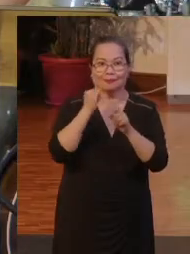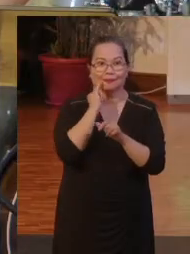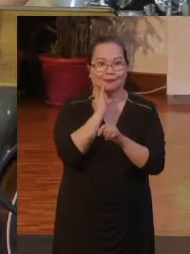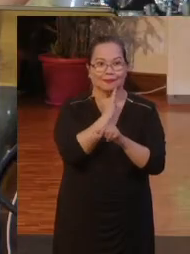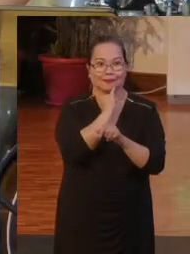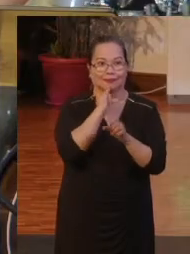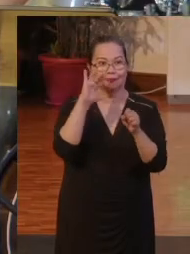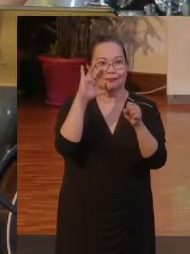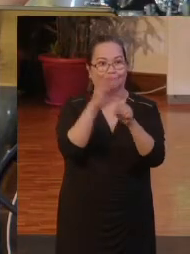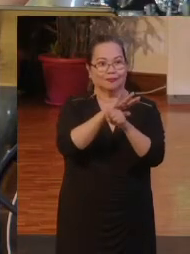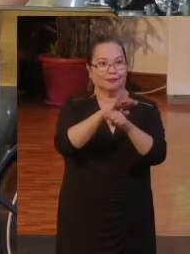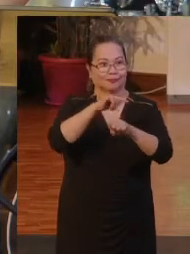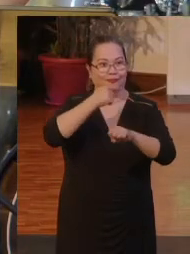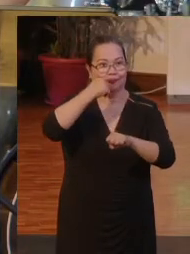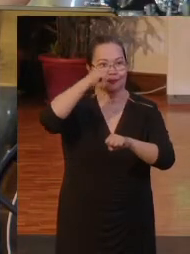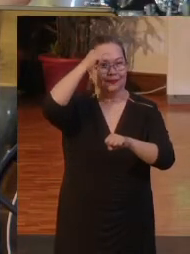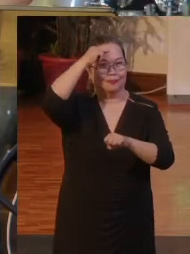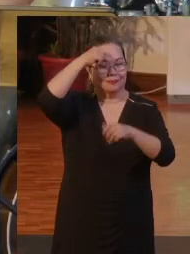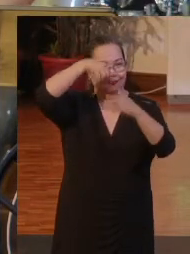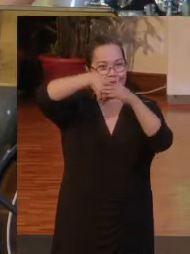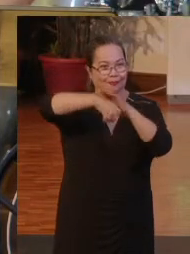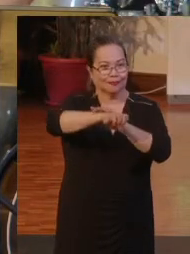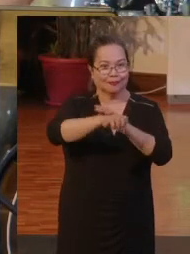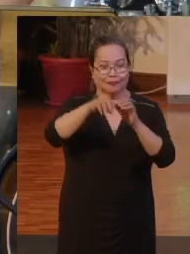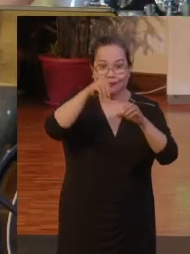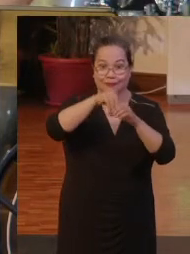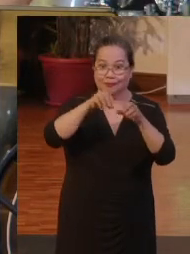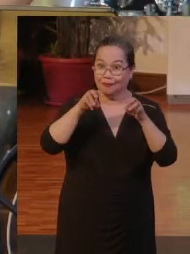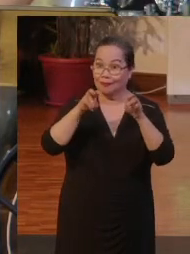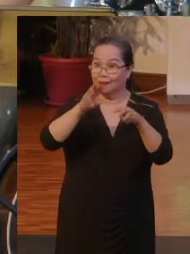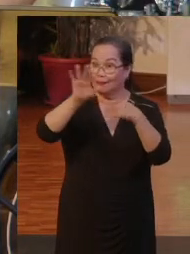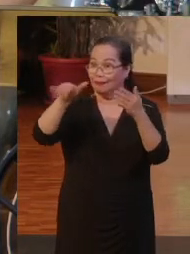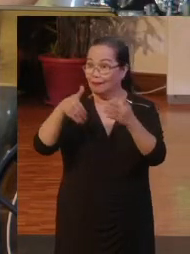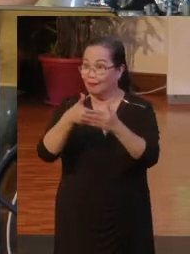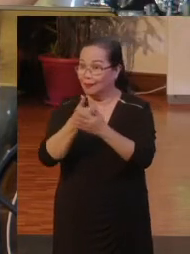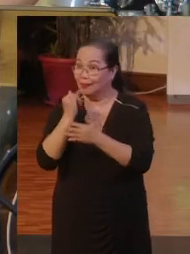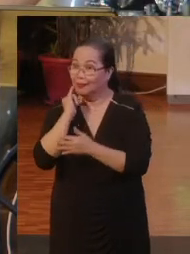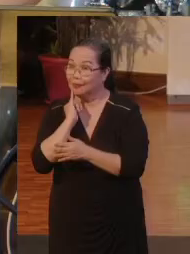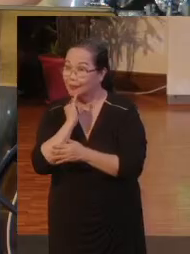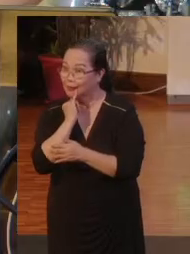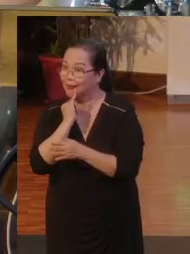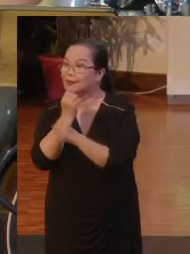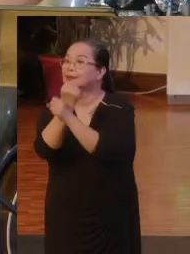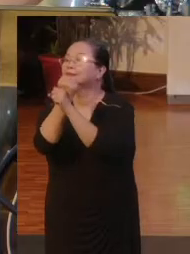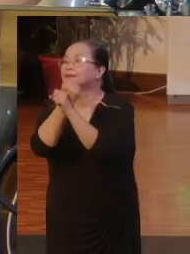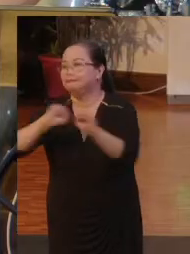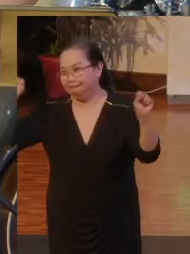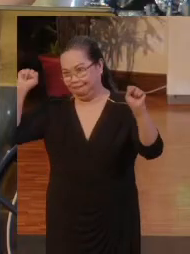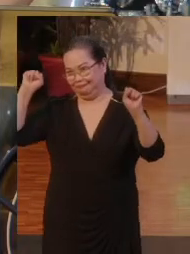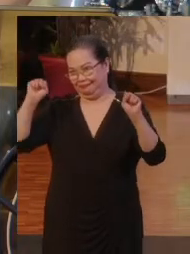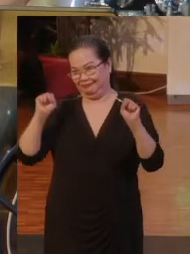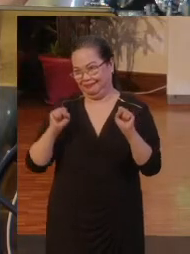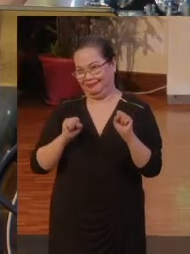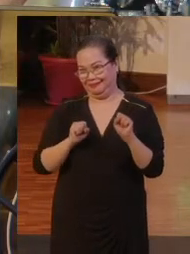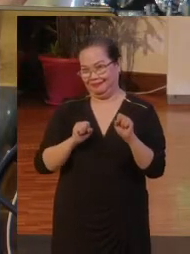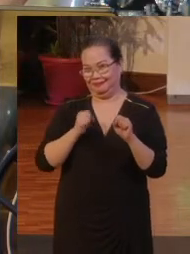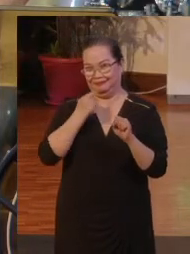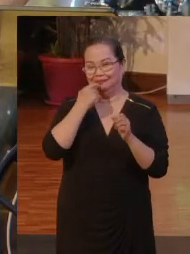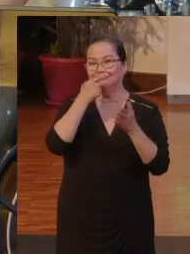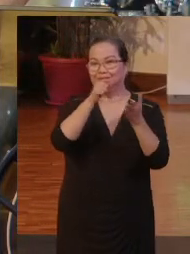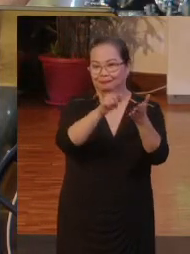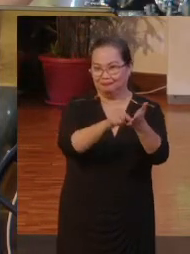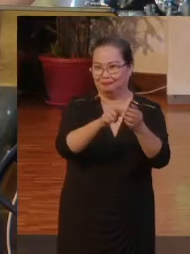the fullness of the Gentiles has come in. And in this way, all Israel will be saved. As it is written,